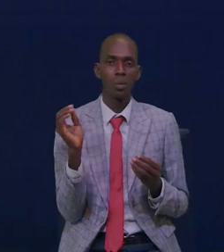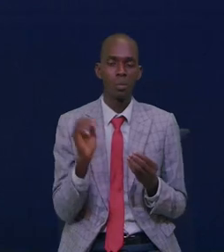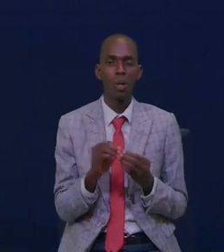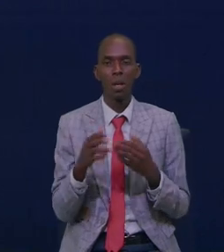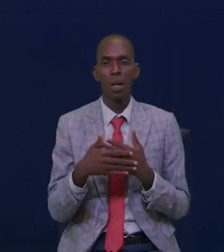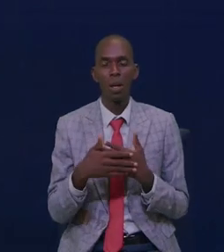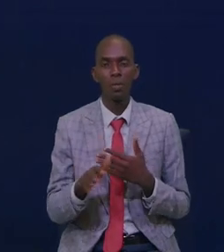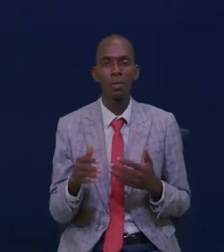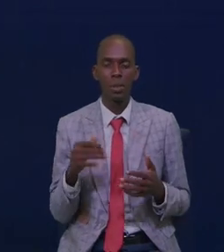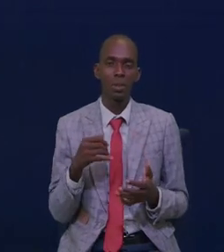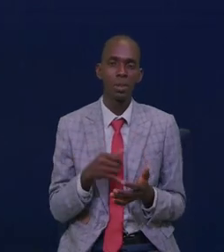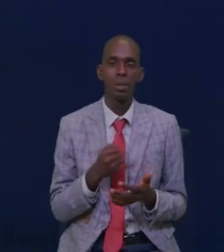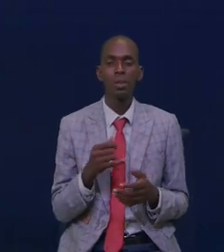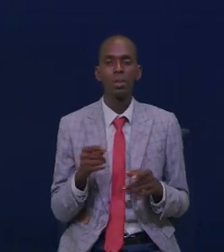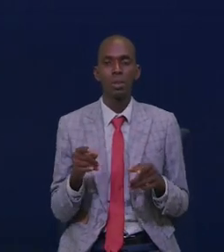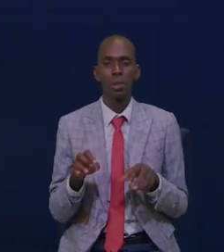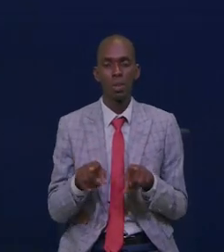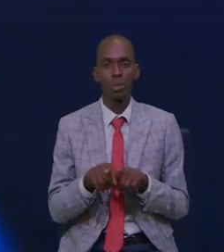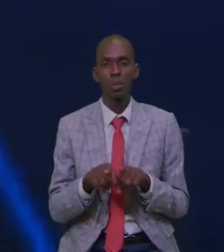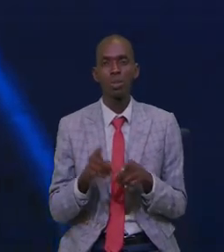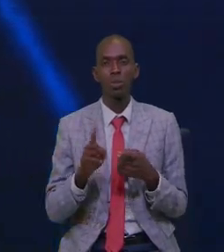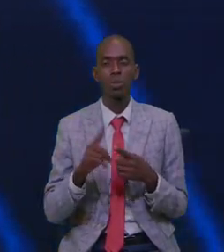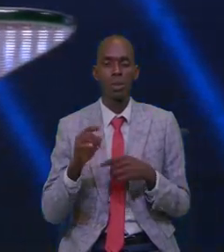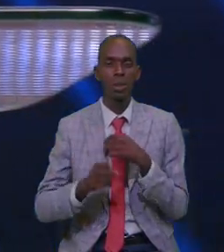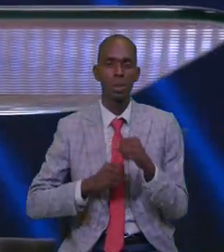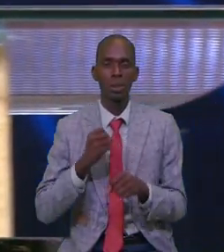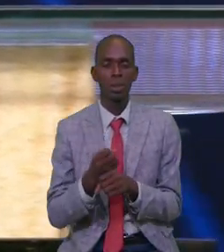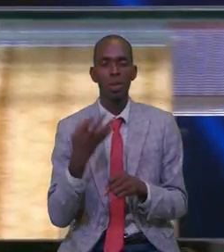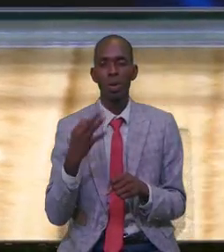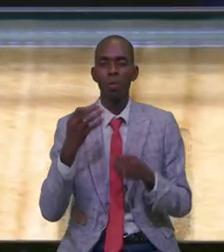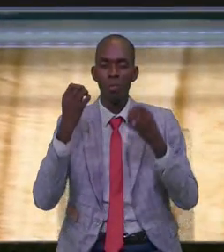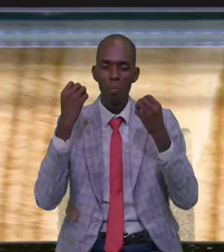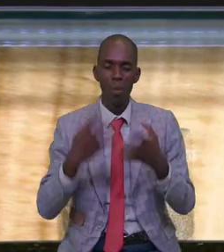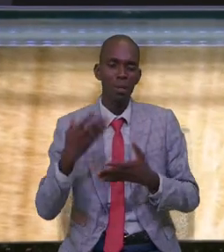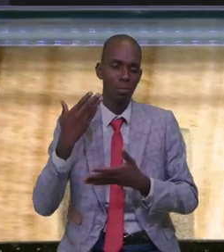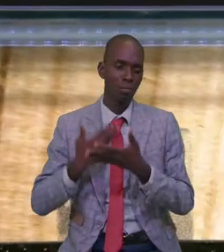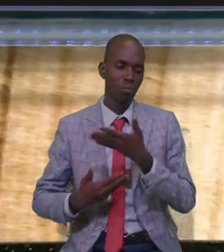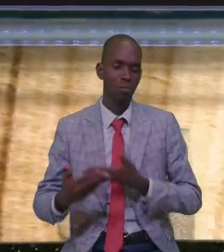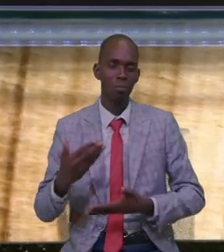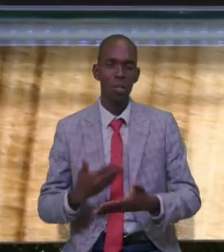after it, even to the years of many generations. And that's a